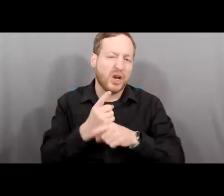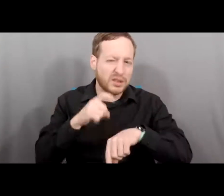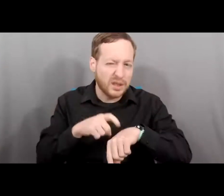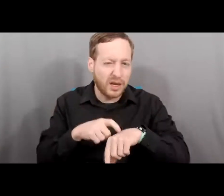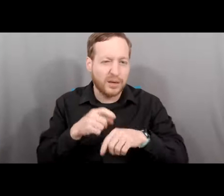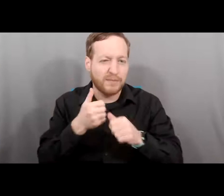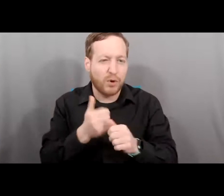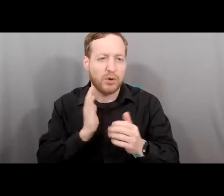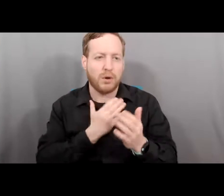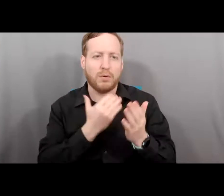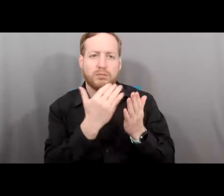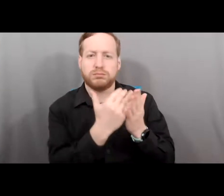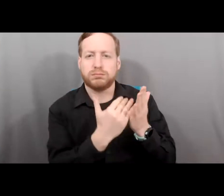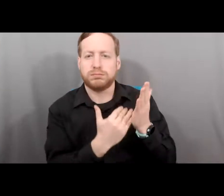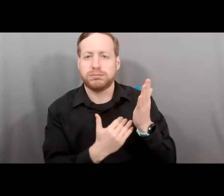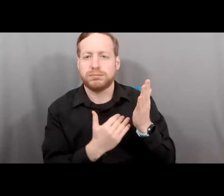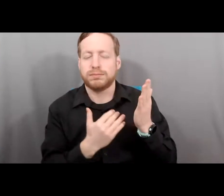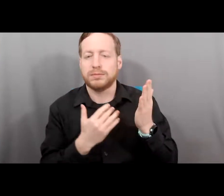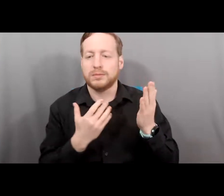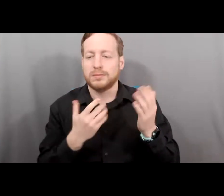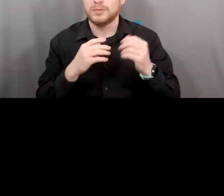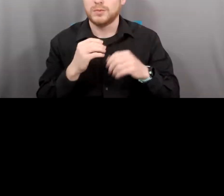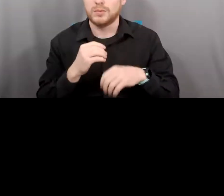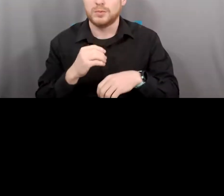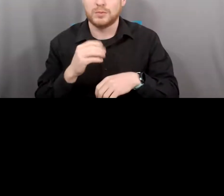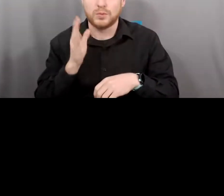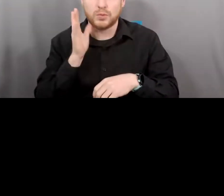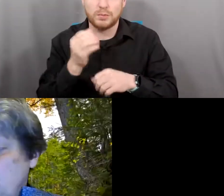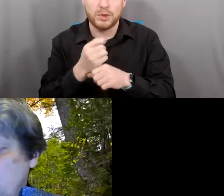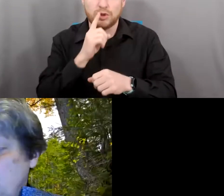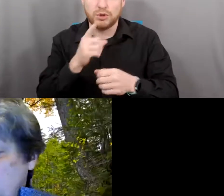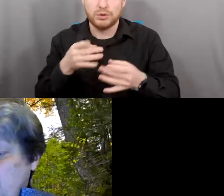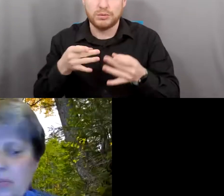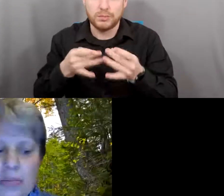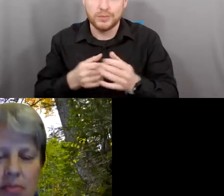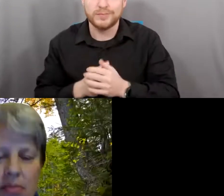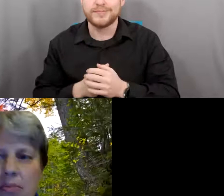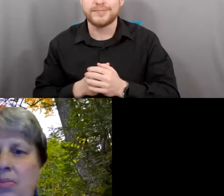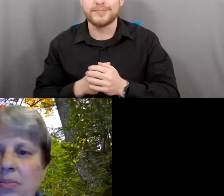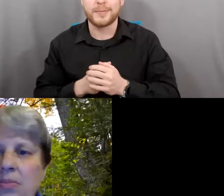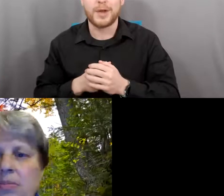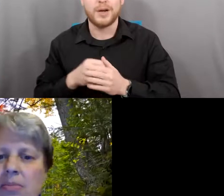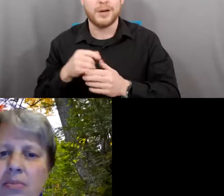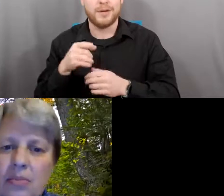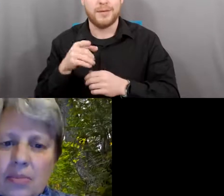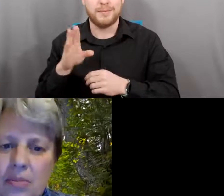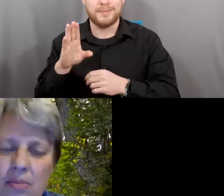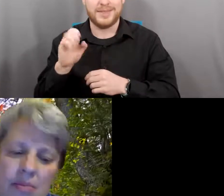public comment. Then I would recognize you. You would open up your video